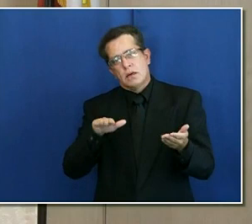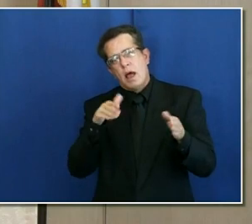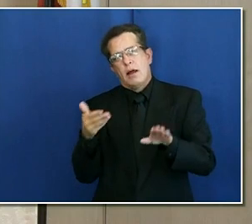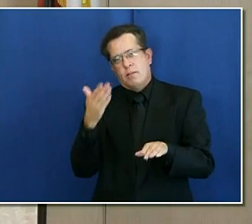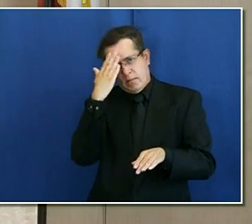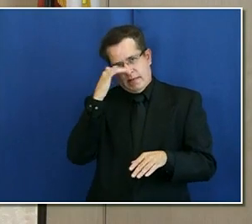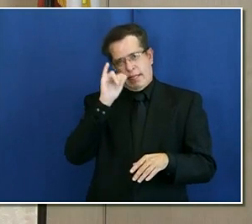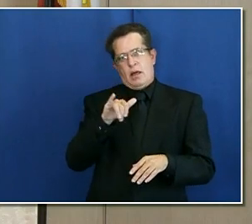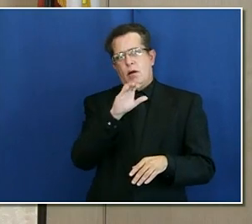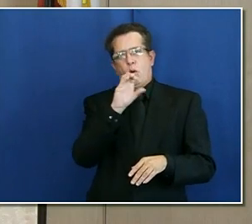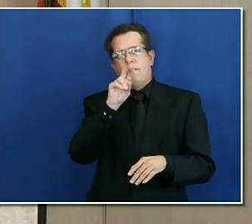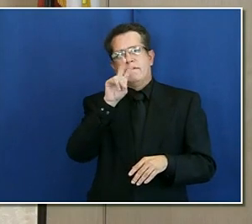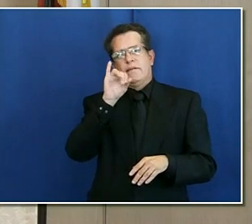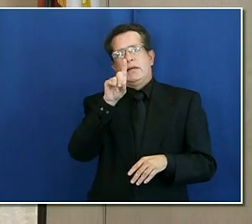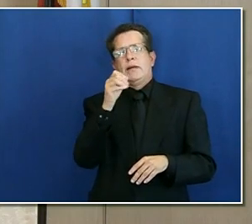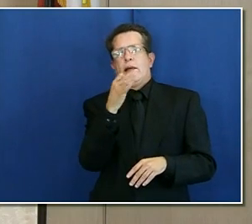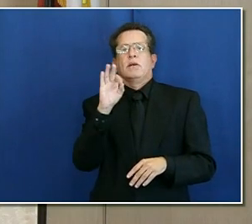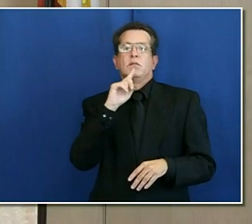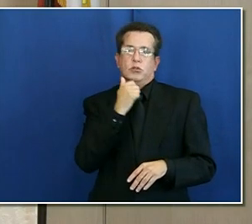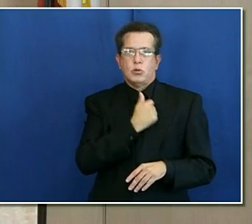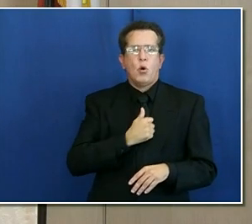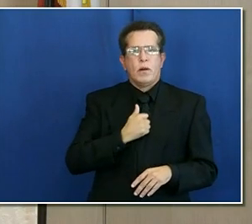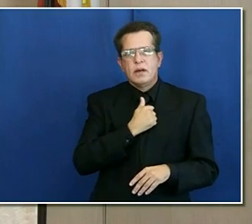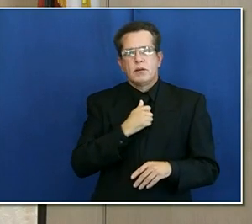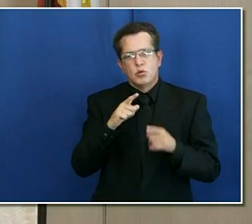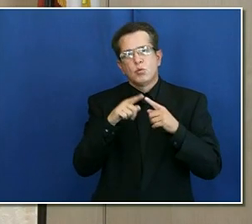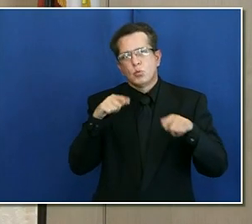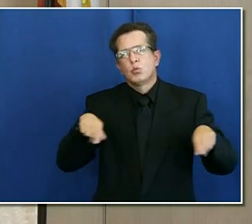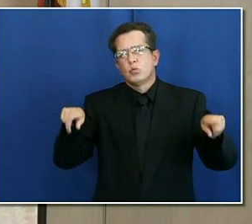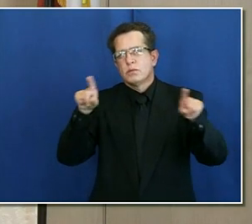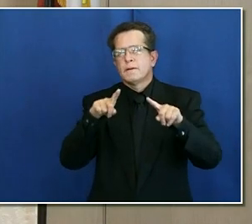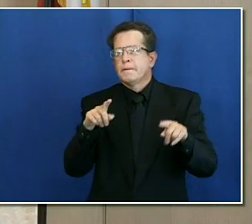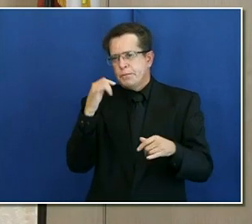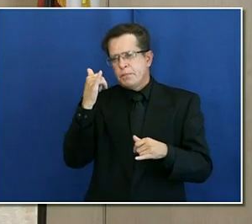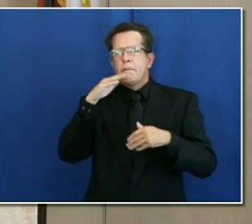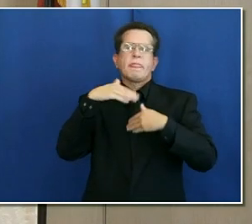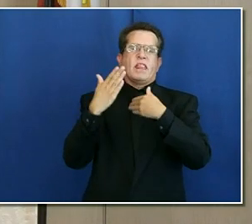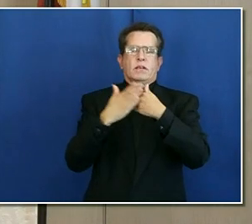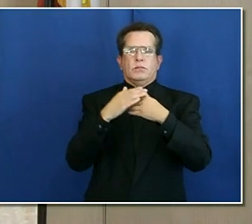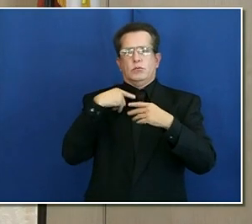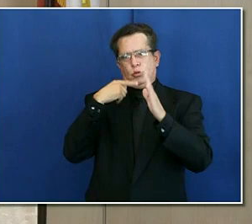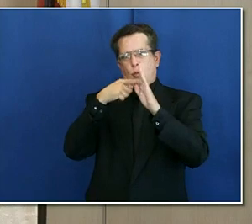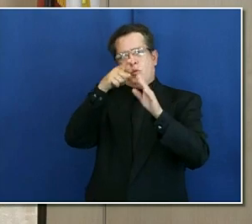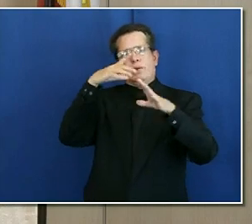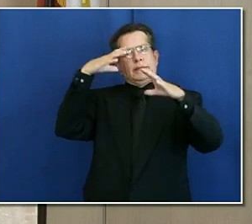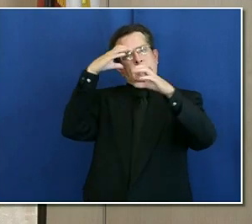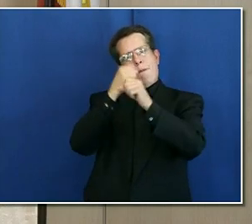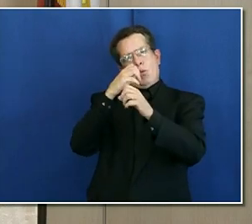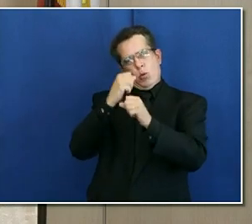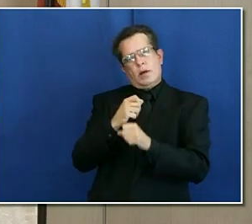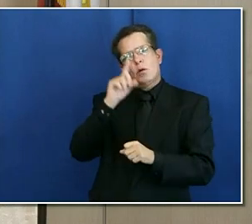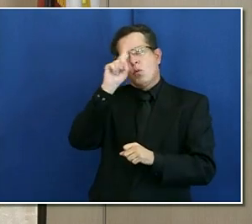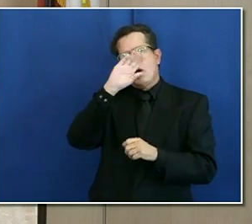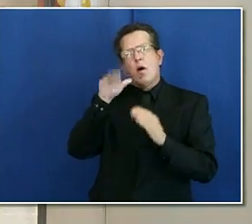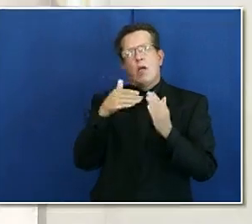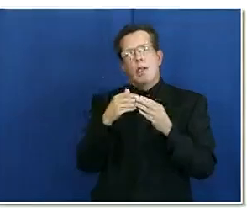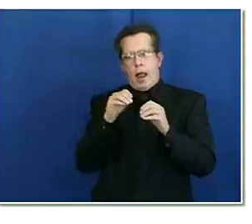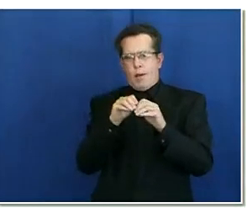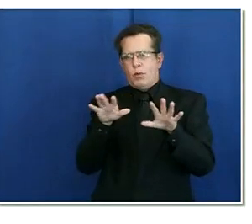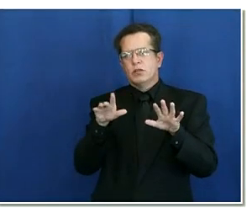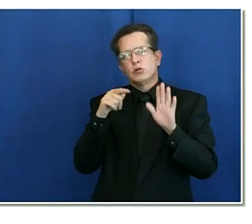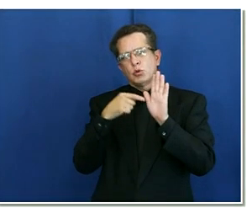to COVID-19. Next, let's discuss the summary of all outbreaks. Since the beginning of the